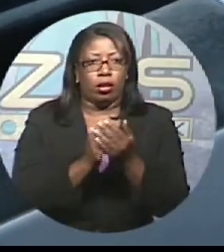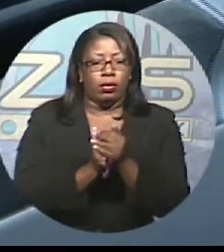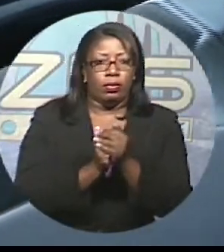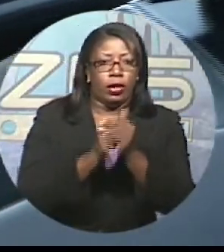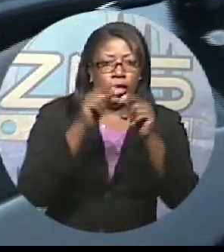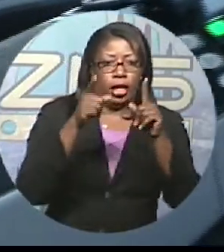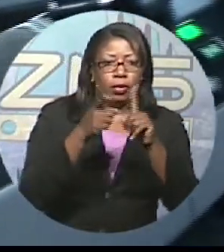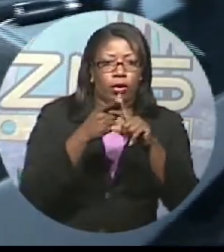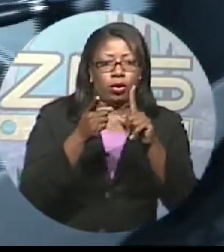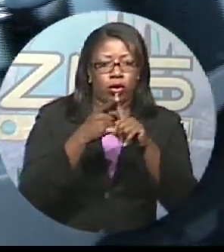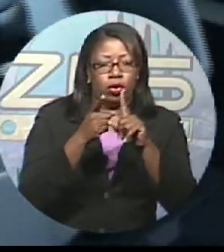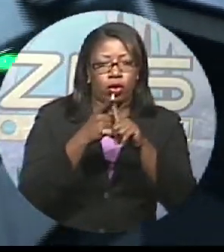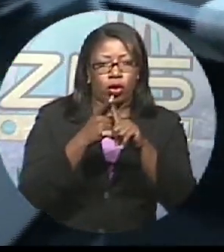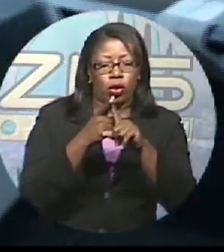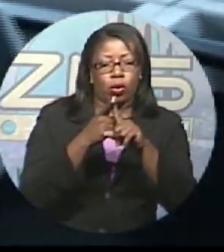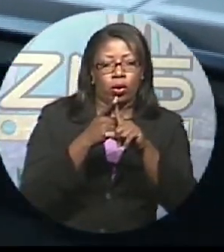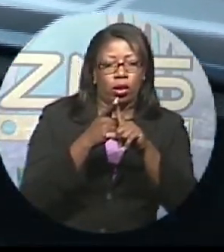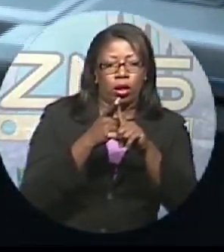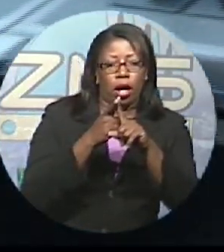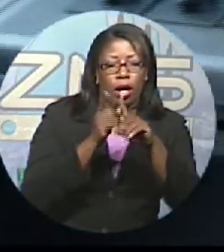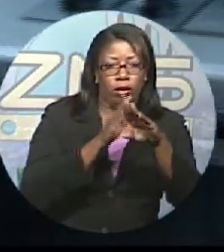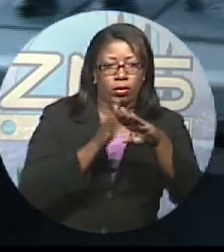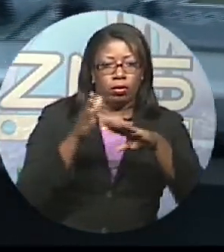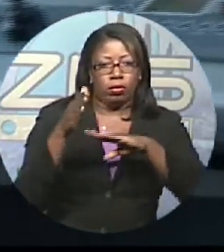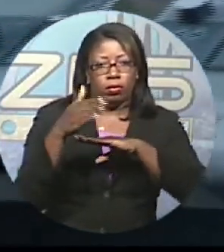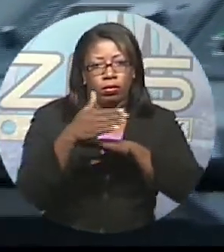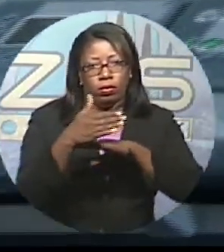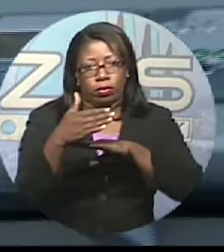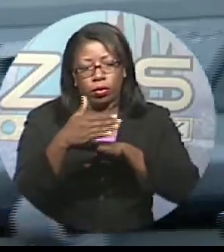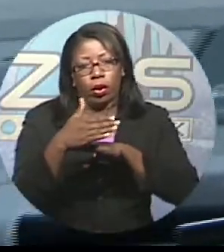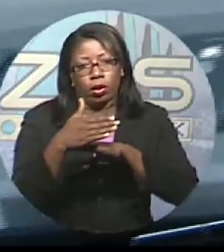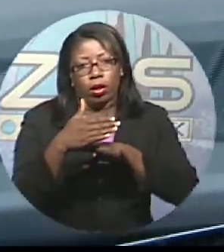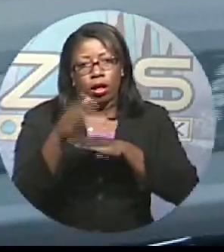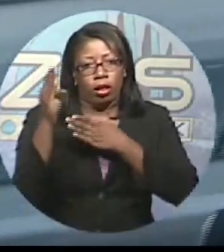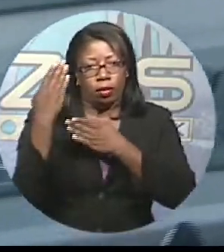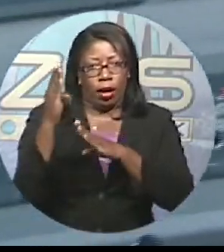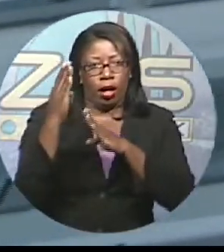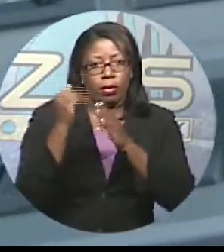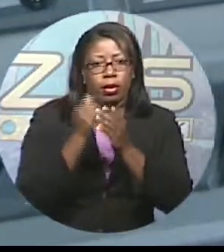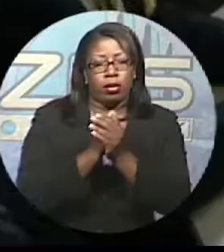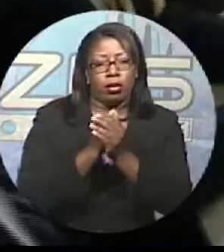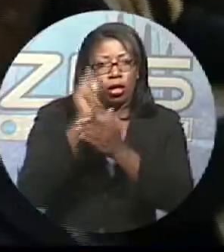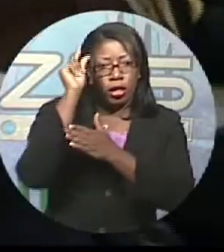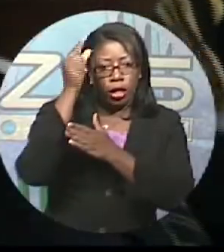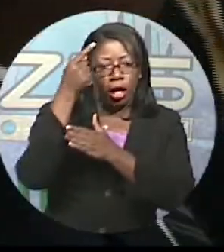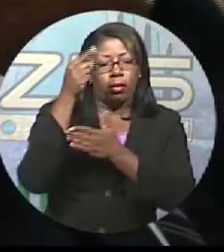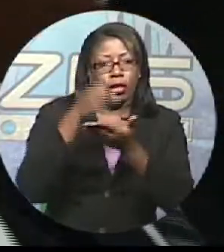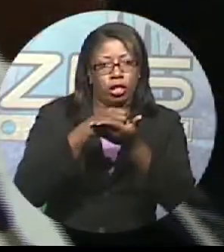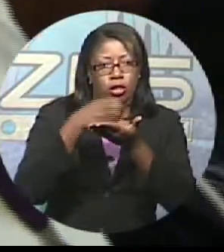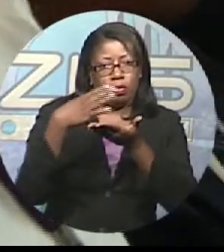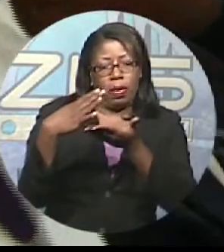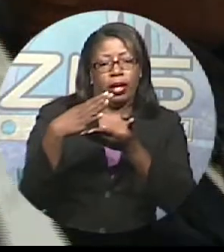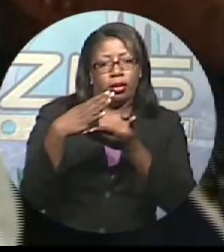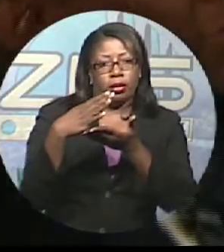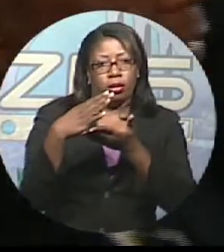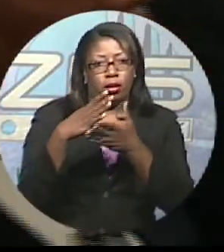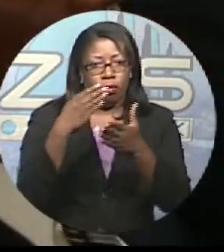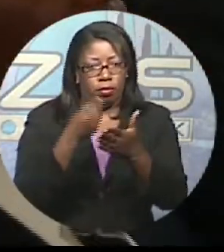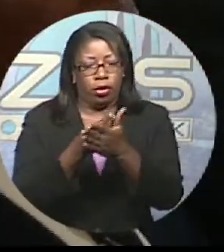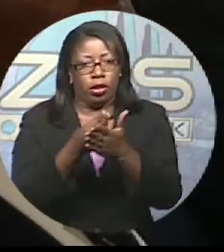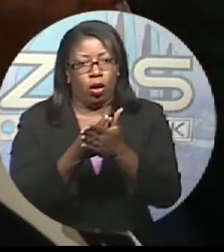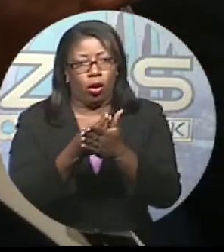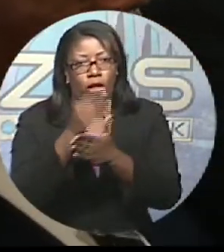regard to migrant patrols and drug smuggling. The government spent an estimated $14.7 million on